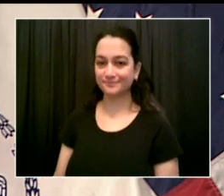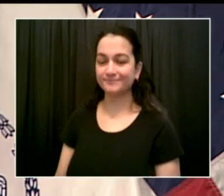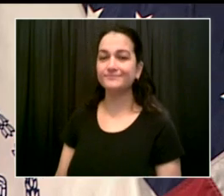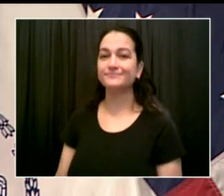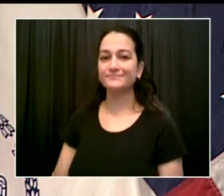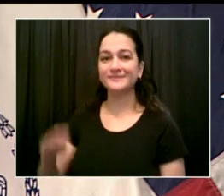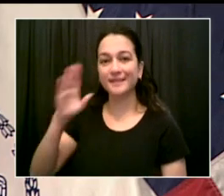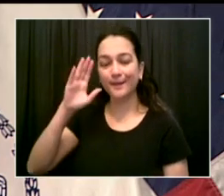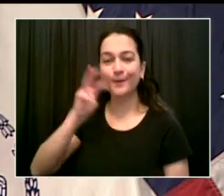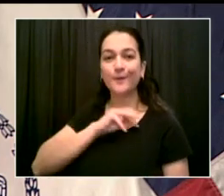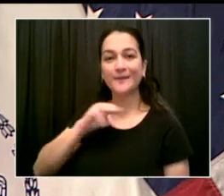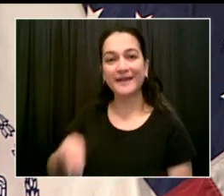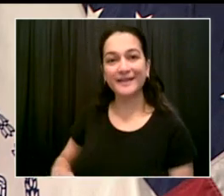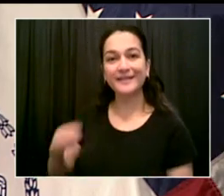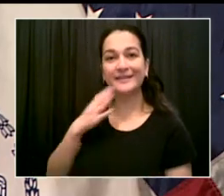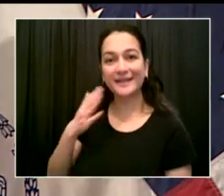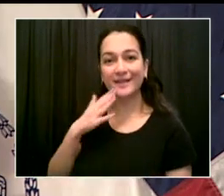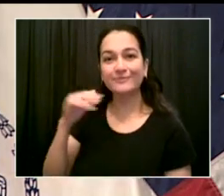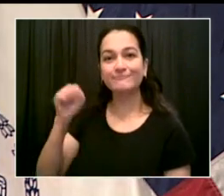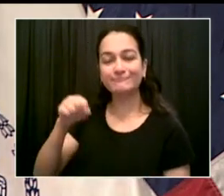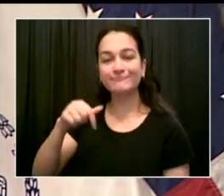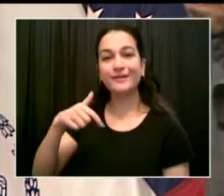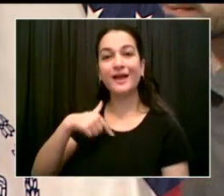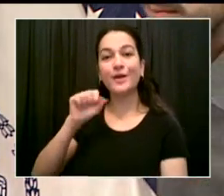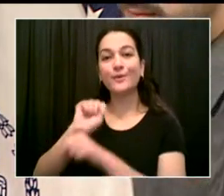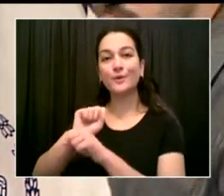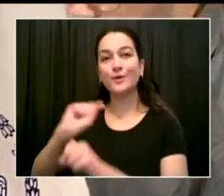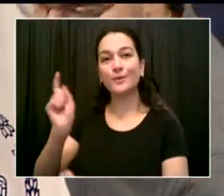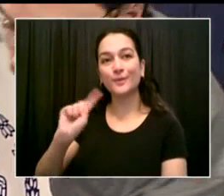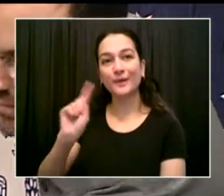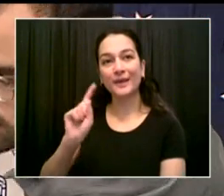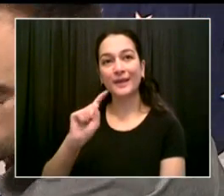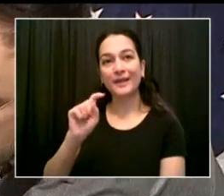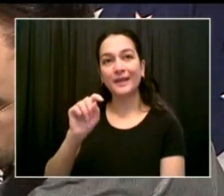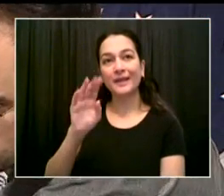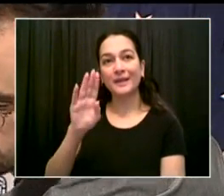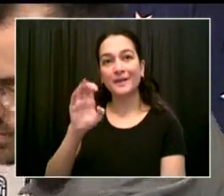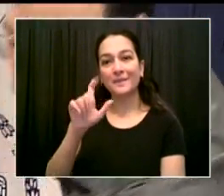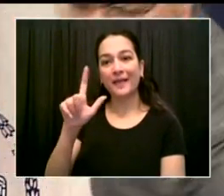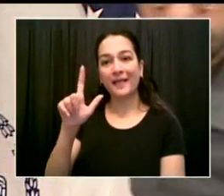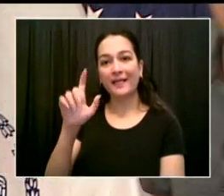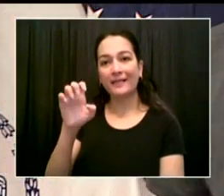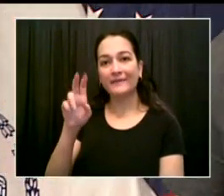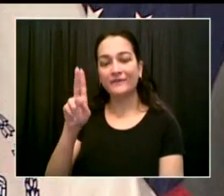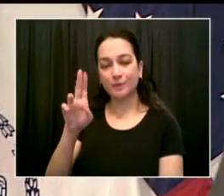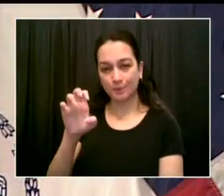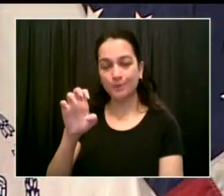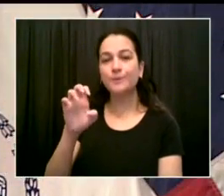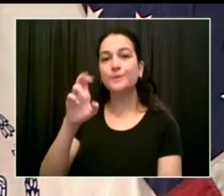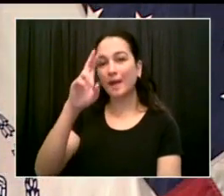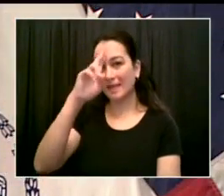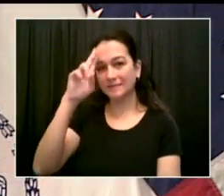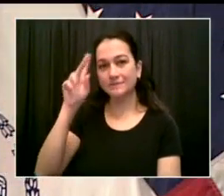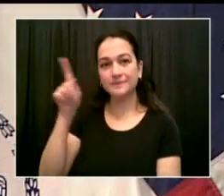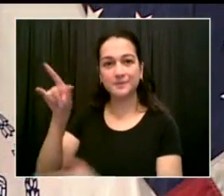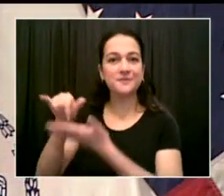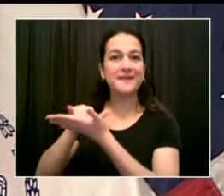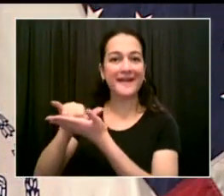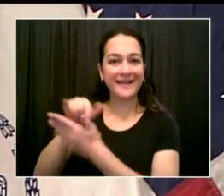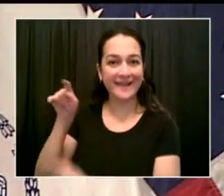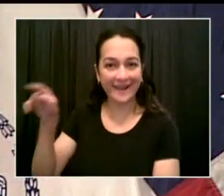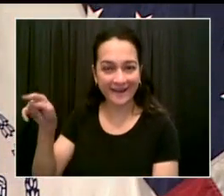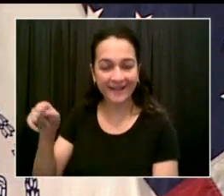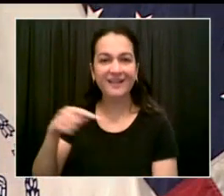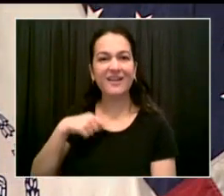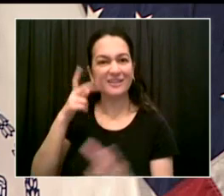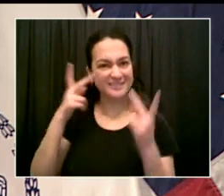I've seen firsthand the impact of COVID on our patients and on my coworkers. Nurses we worked with